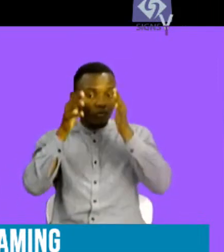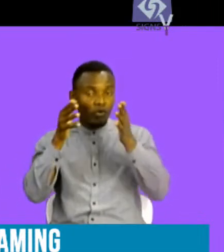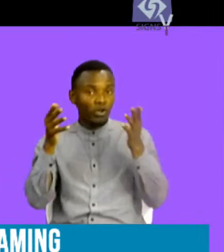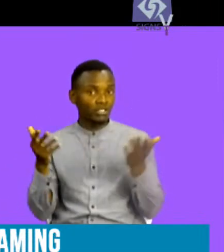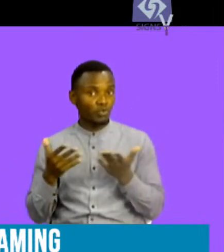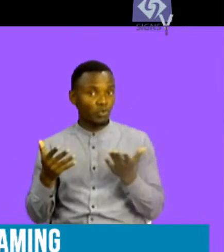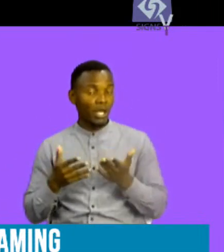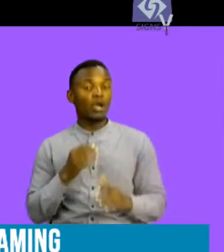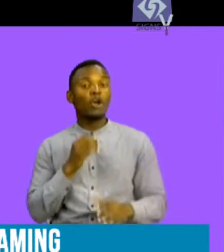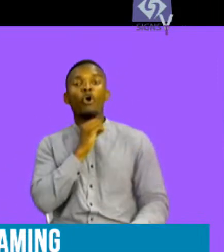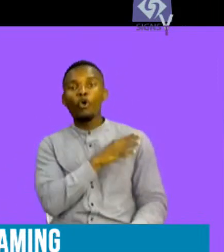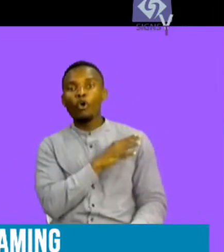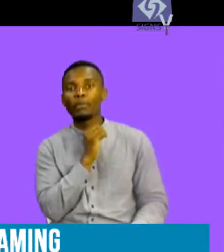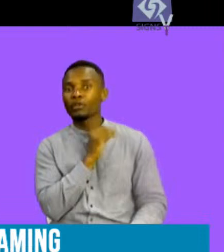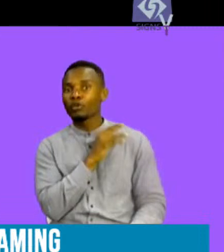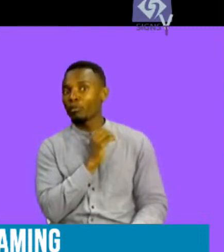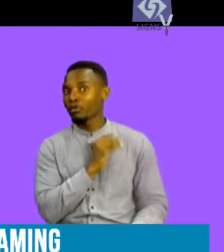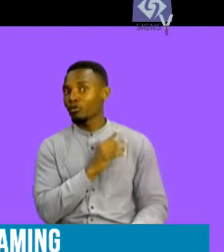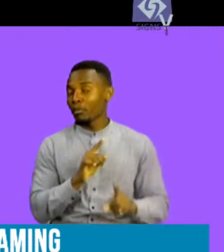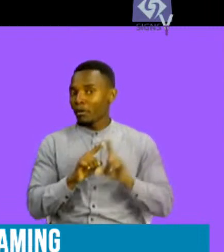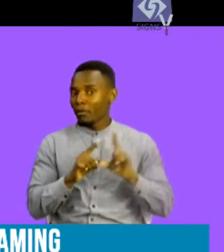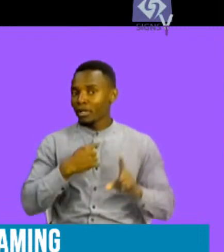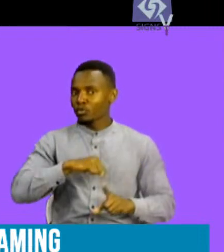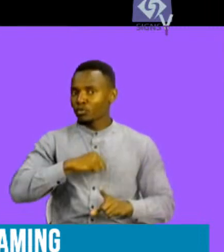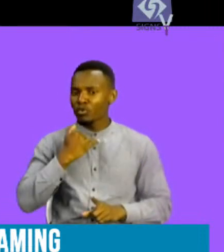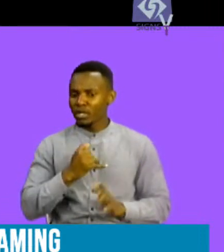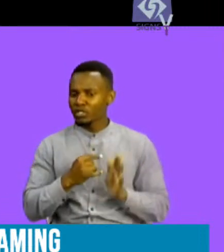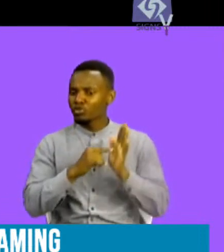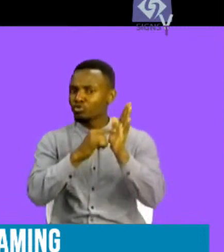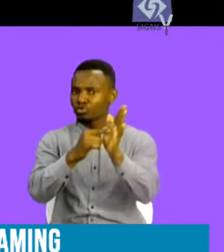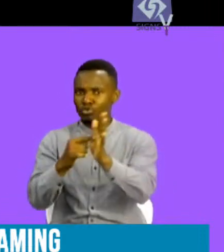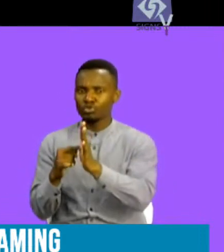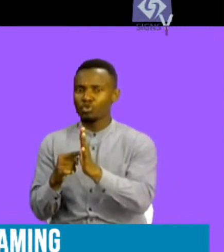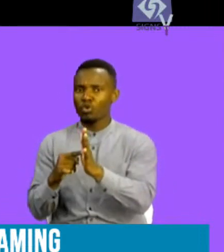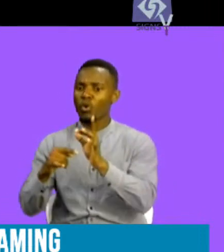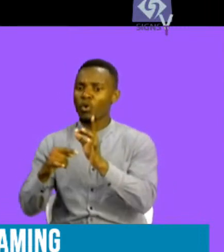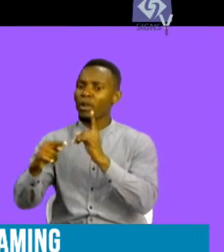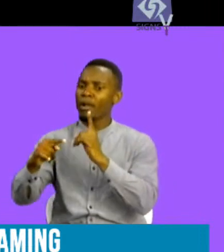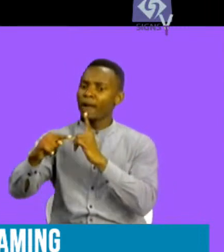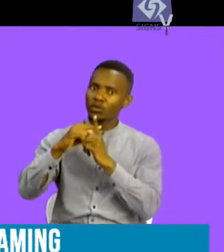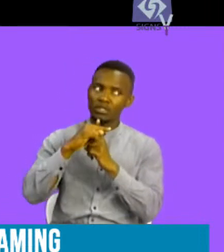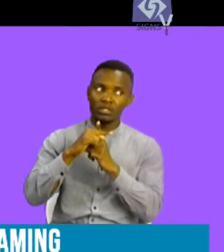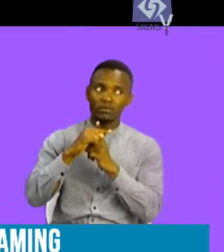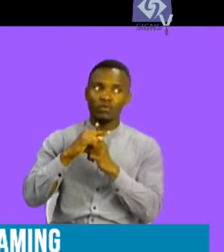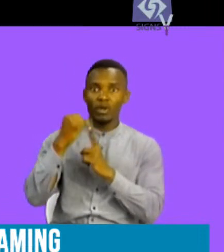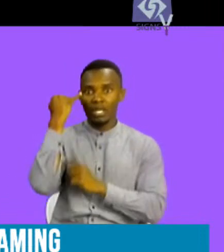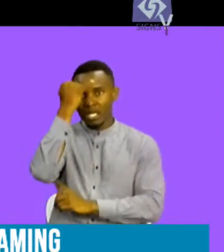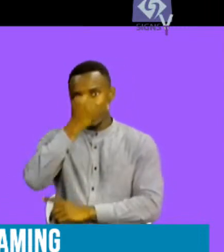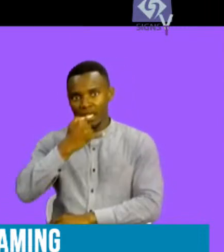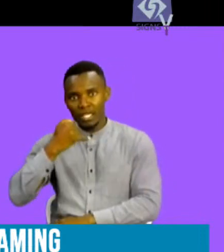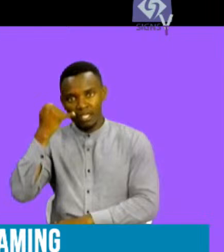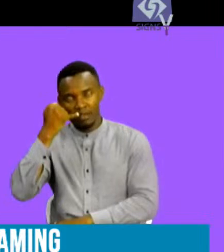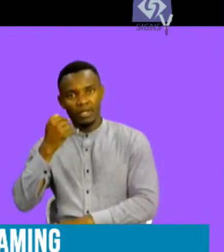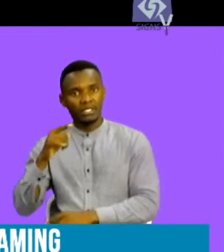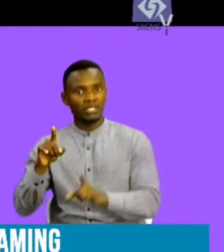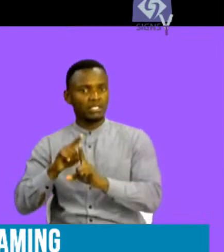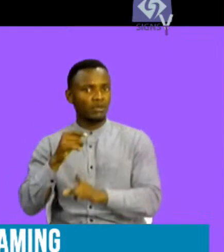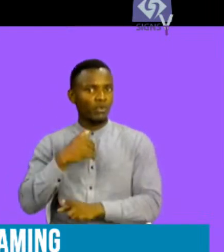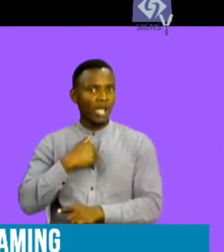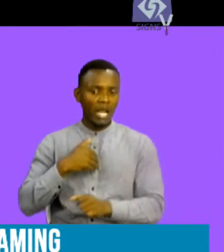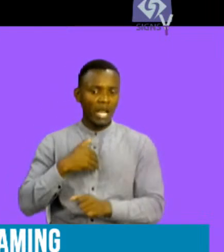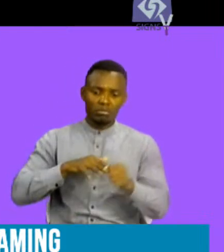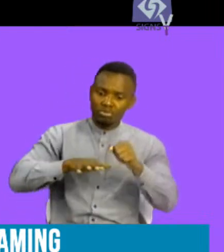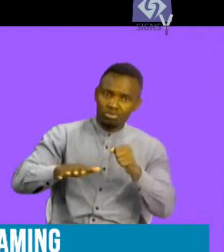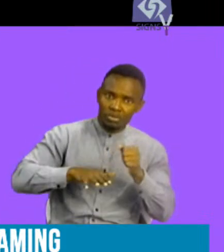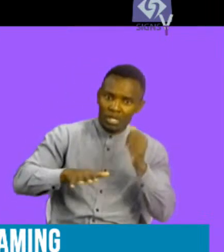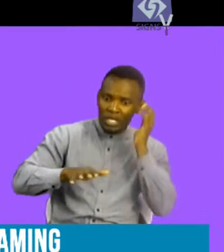complain, but rather than that we wanted to bring out a positive image. We had for example DJ, we were on the decks,